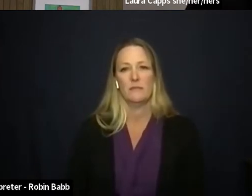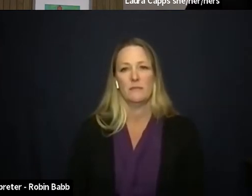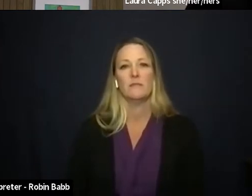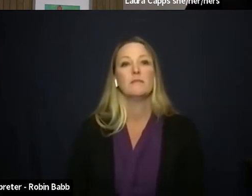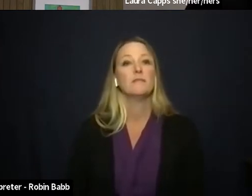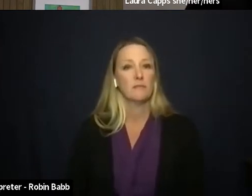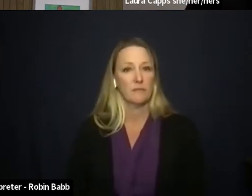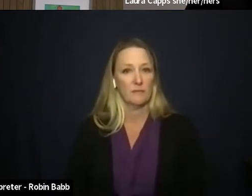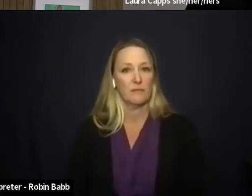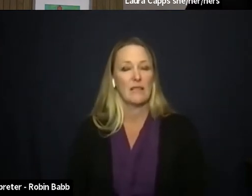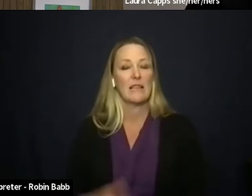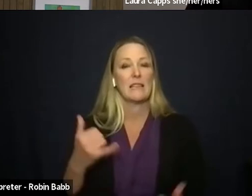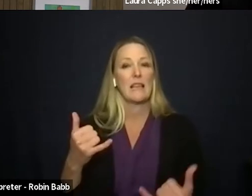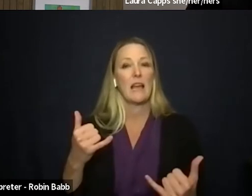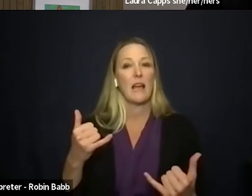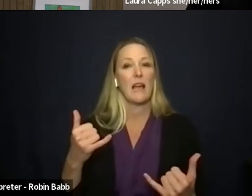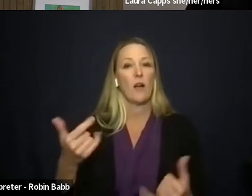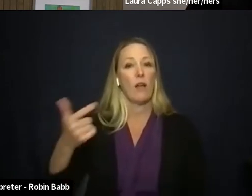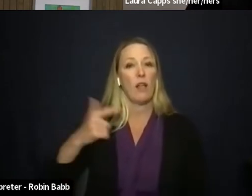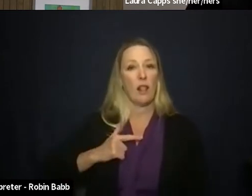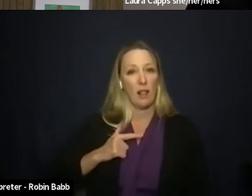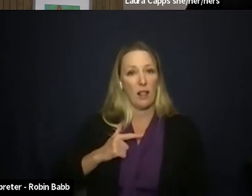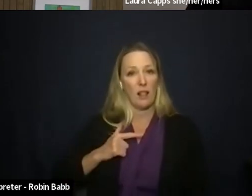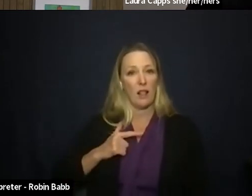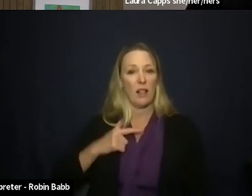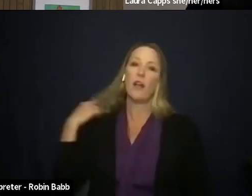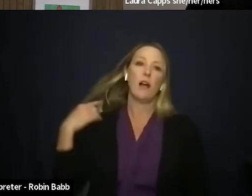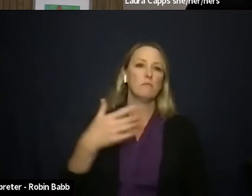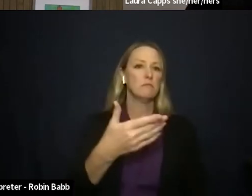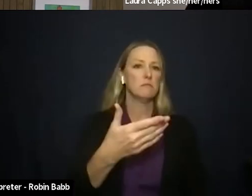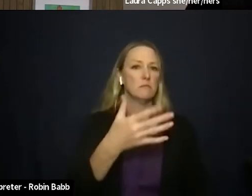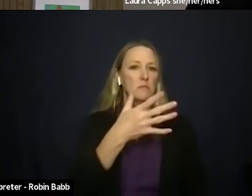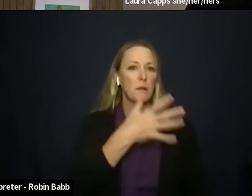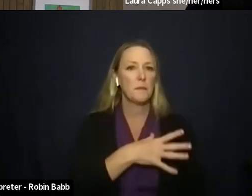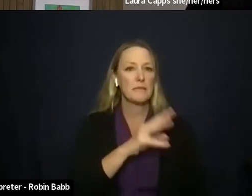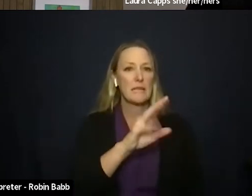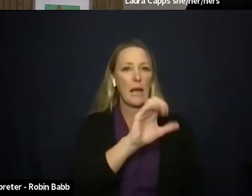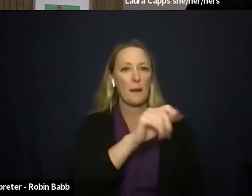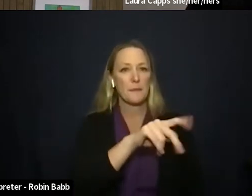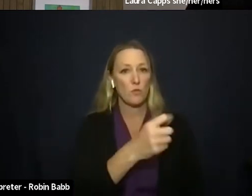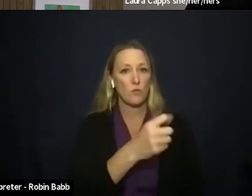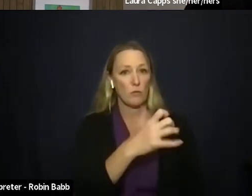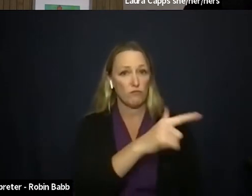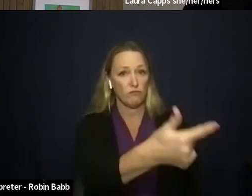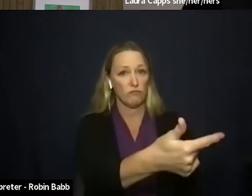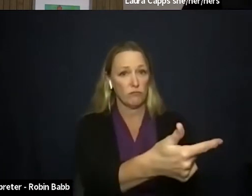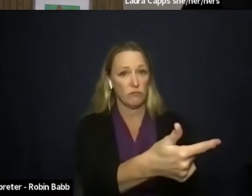um i will go next unless miss caps unless you'd like to go ahead